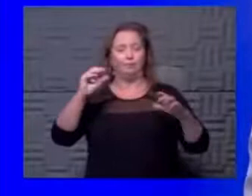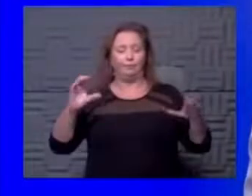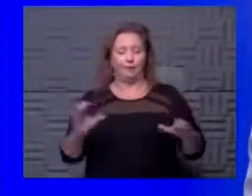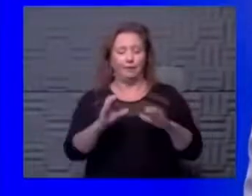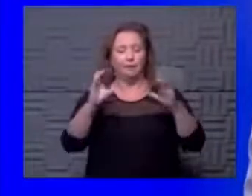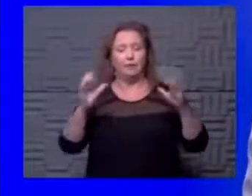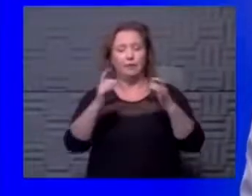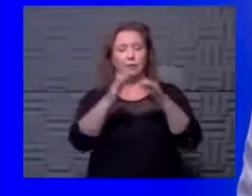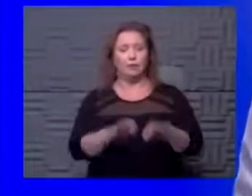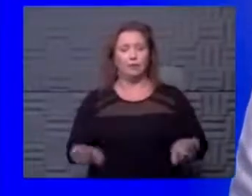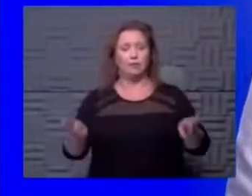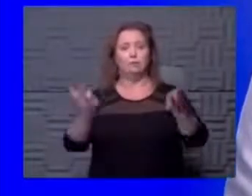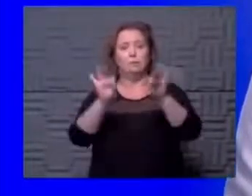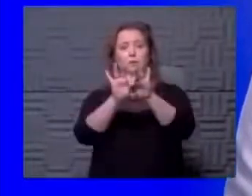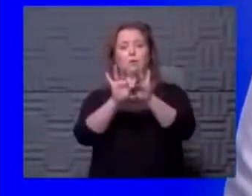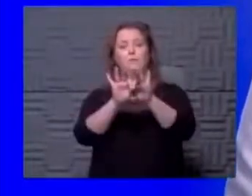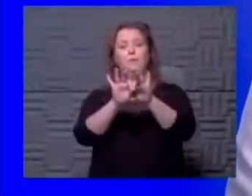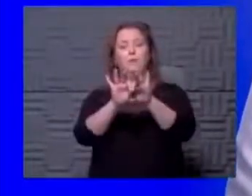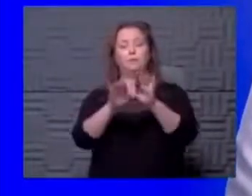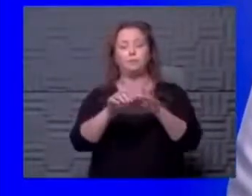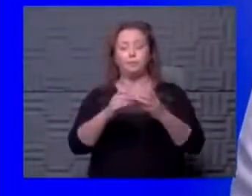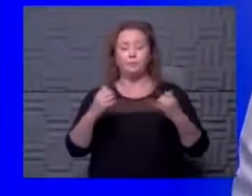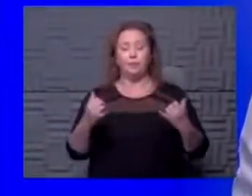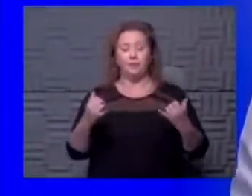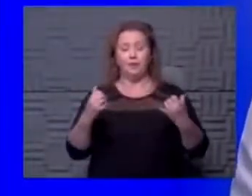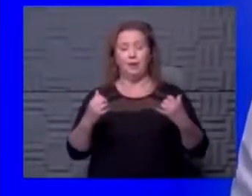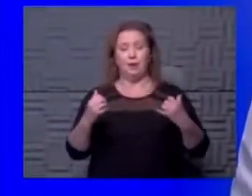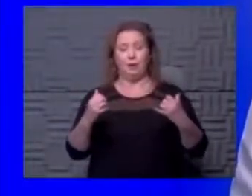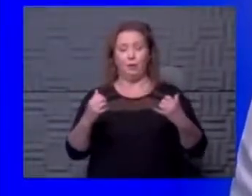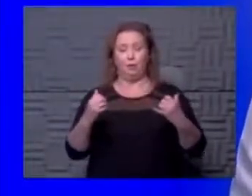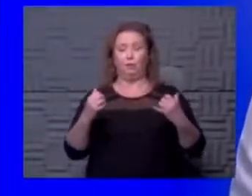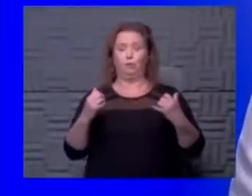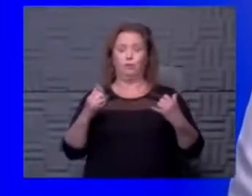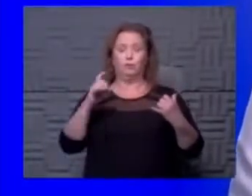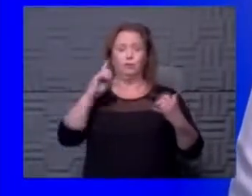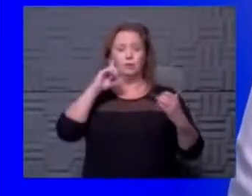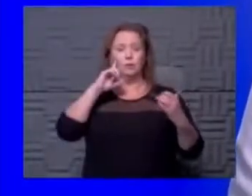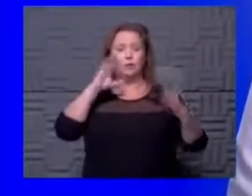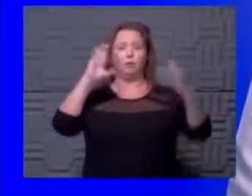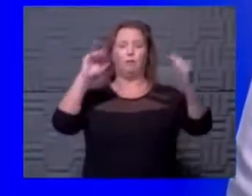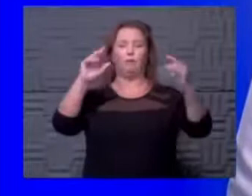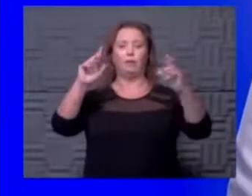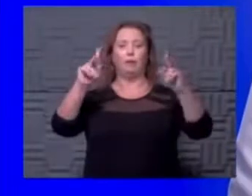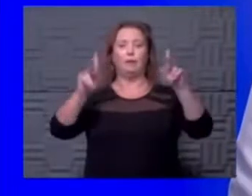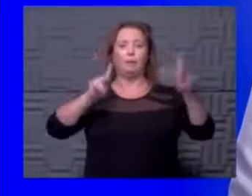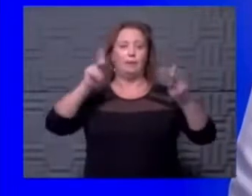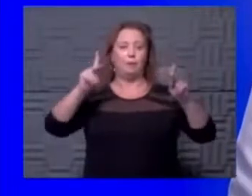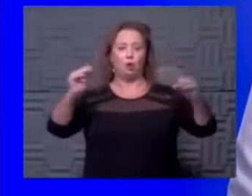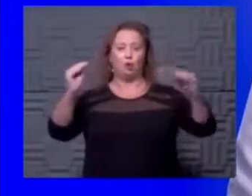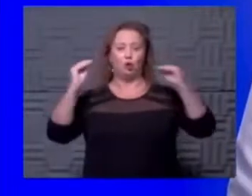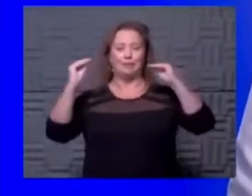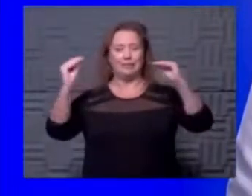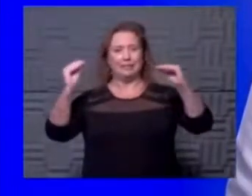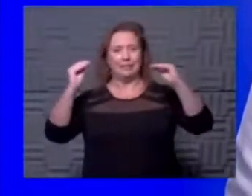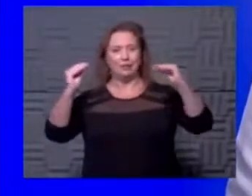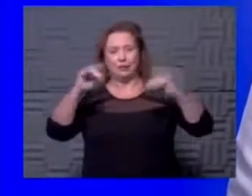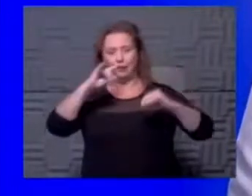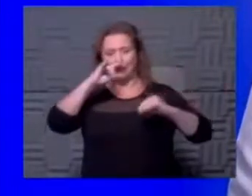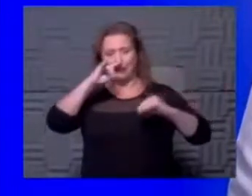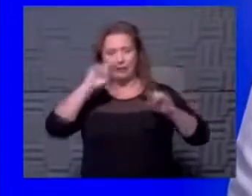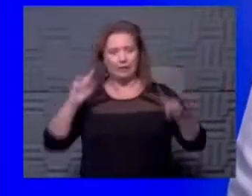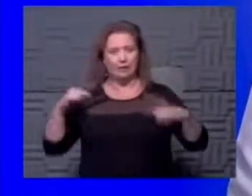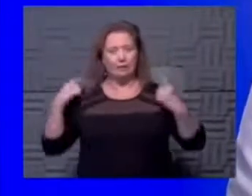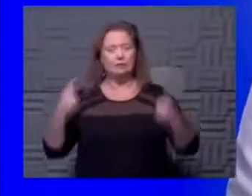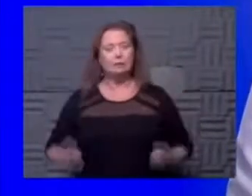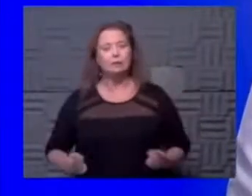so that's important as well. And I think now that we are this far into it, hopefully people have been teaching their children and have been doing